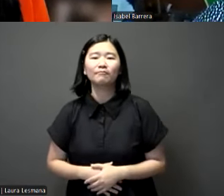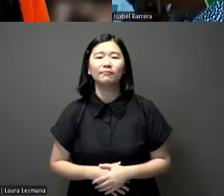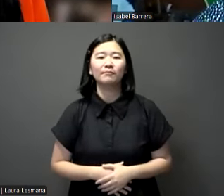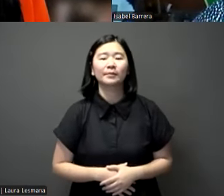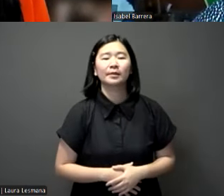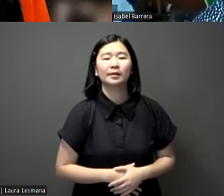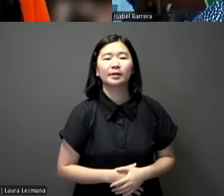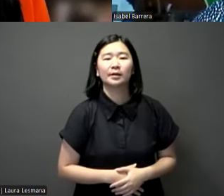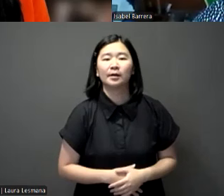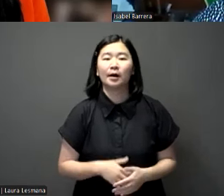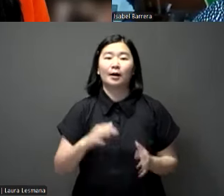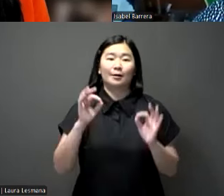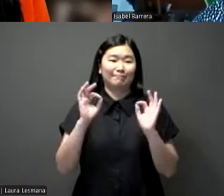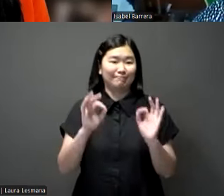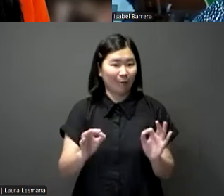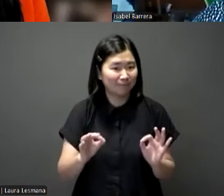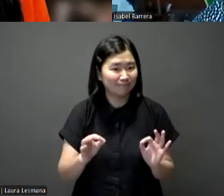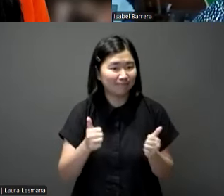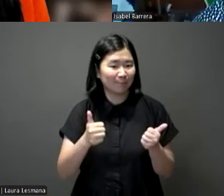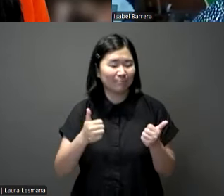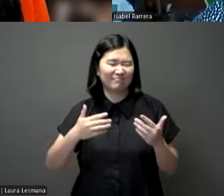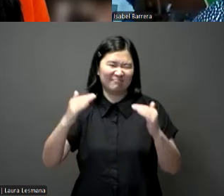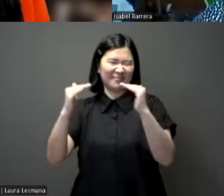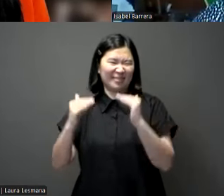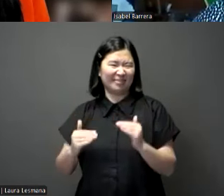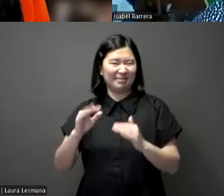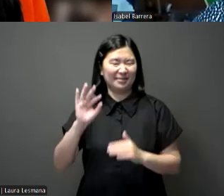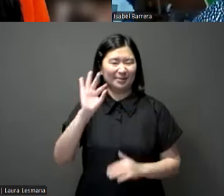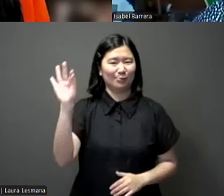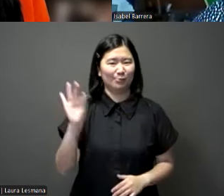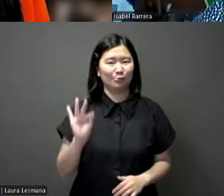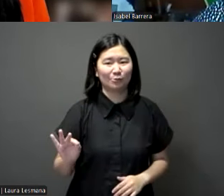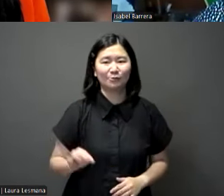doctora Pereira. Bueno, quiero darles primero las gracias.